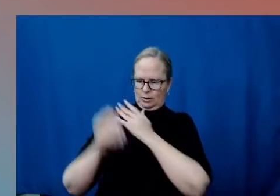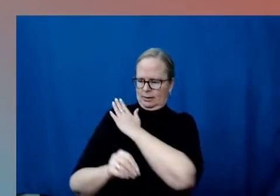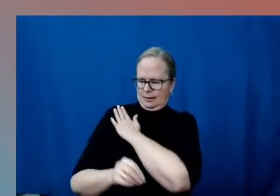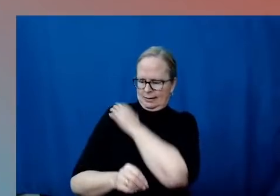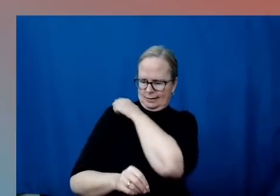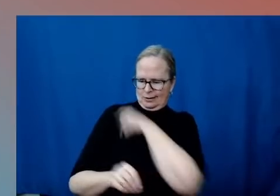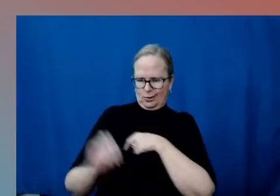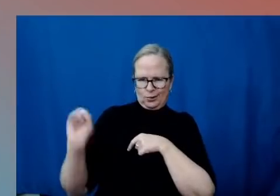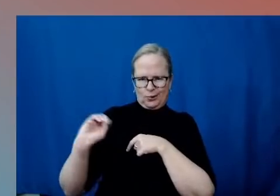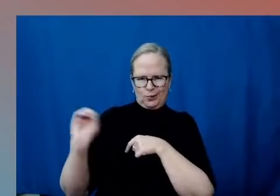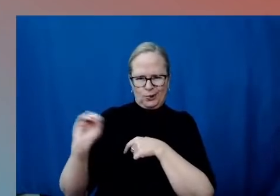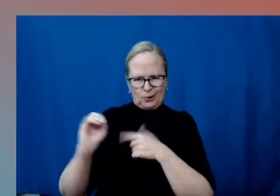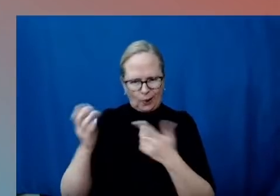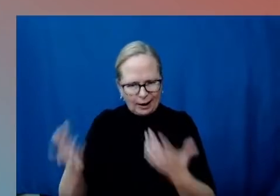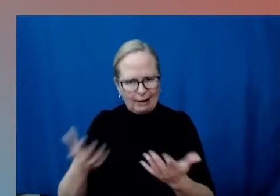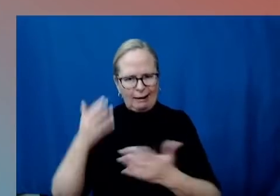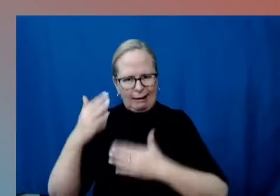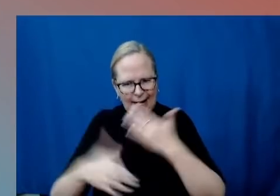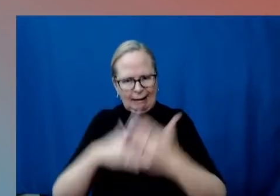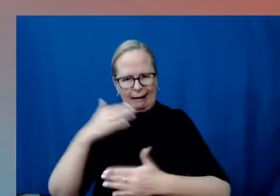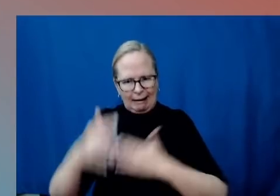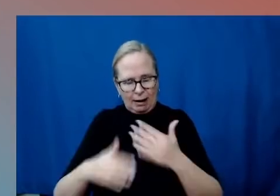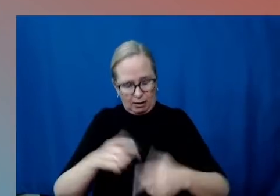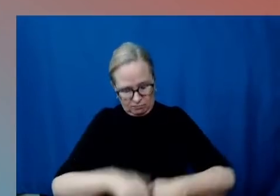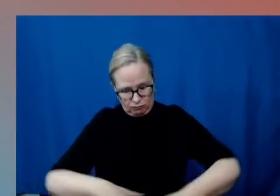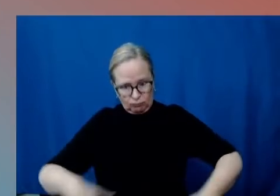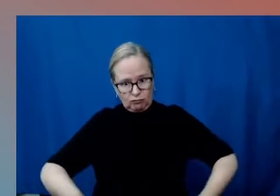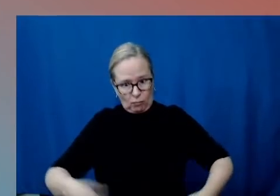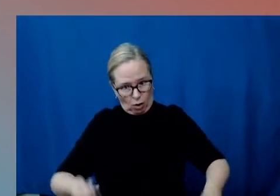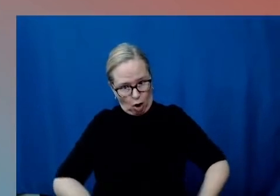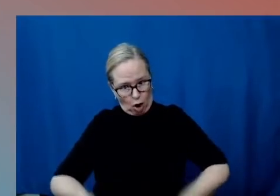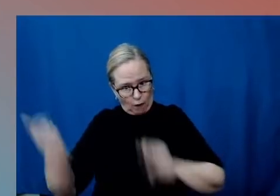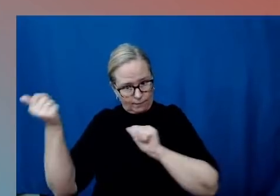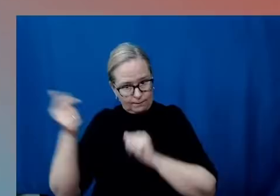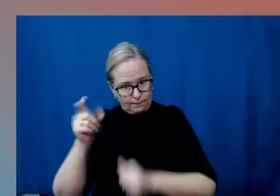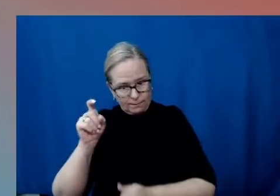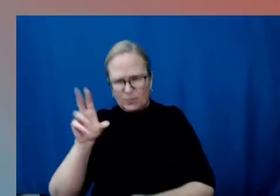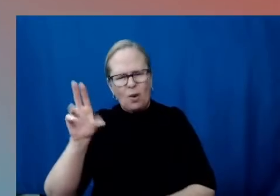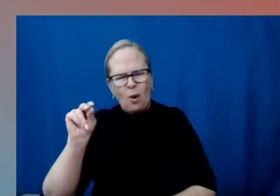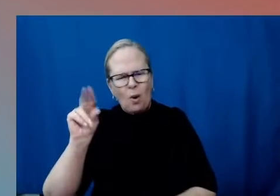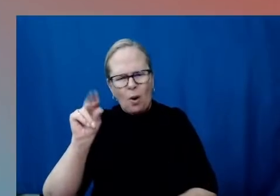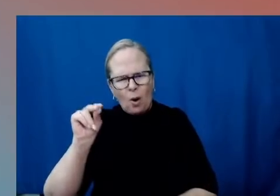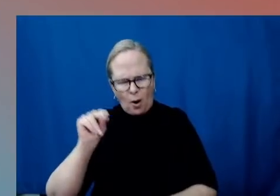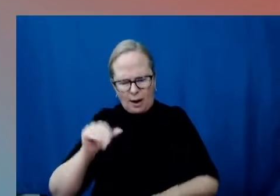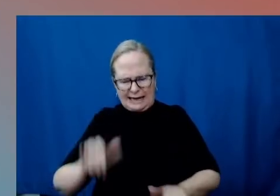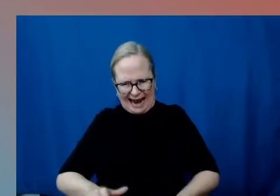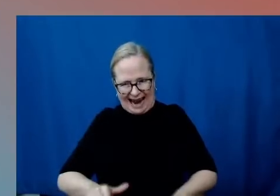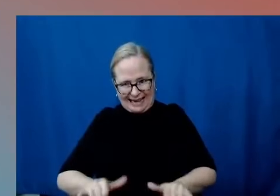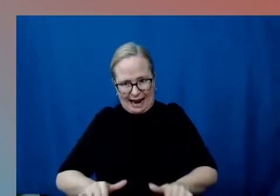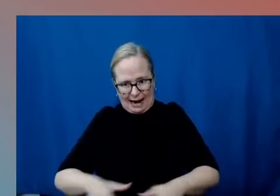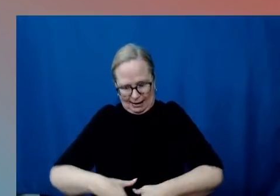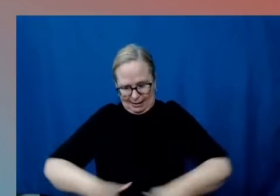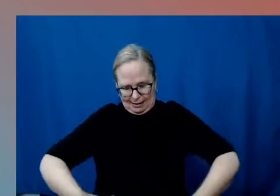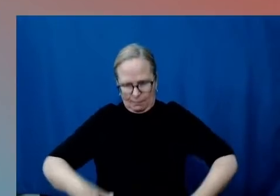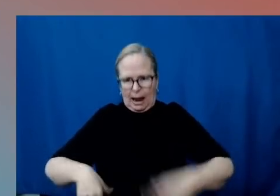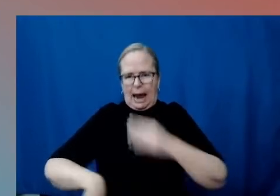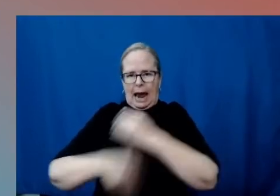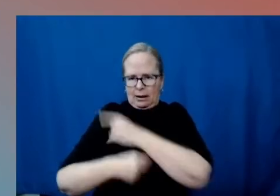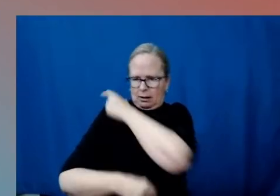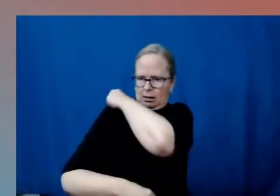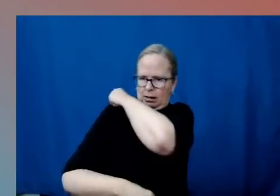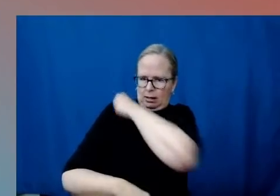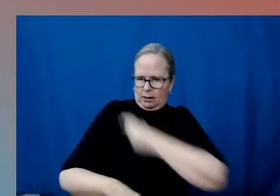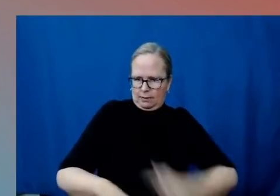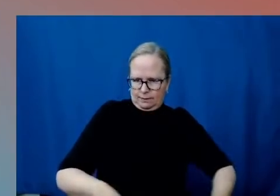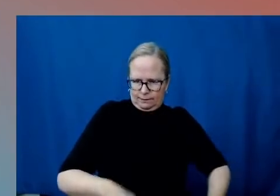well, that's not working, let's get rid of the lap belts, we actually just added a shoulder belt to it too, right? And now we have these shoulder lap belts, which are remarkably effective. And I